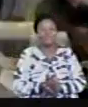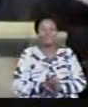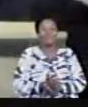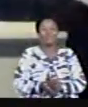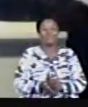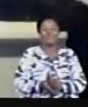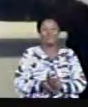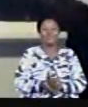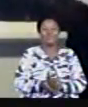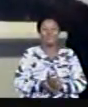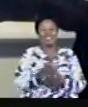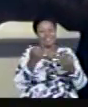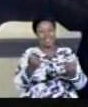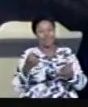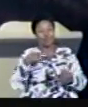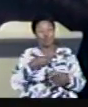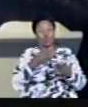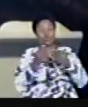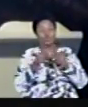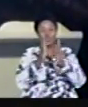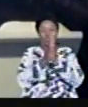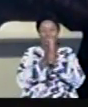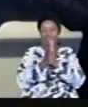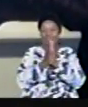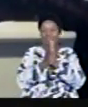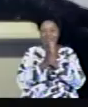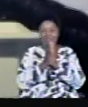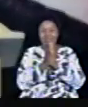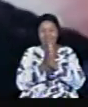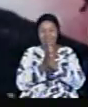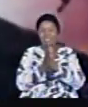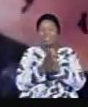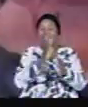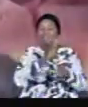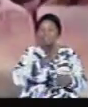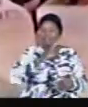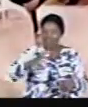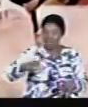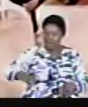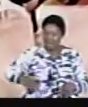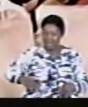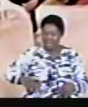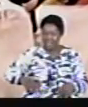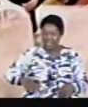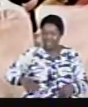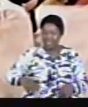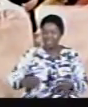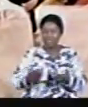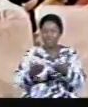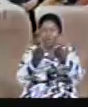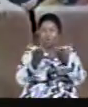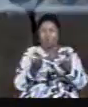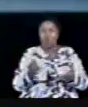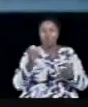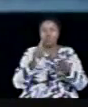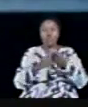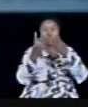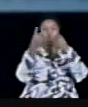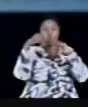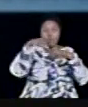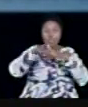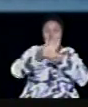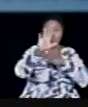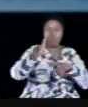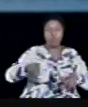Heads bowed and eyes closed. Christ wants to come into your life and make